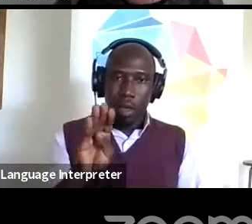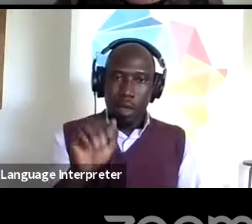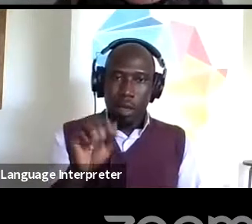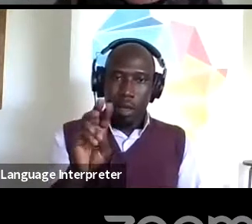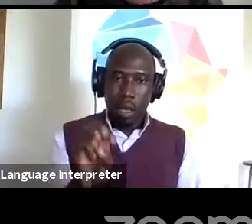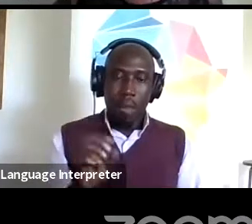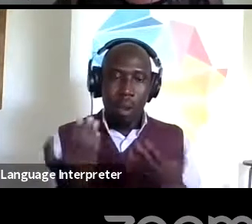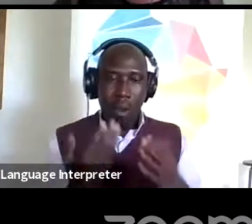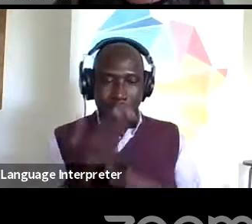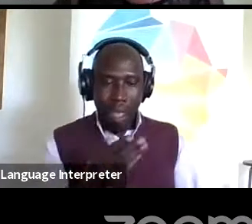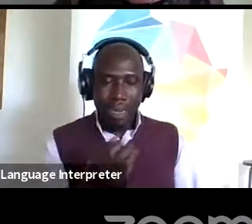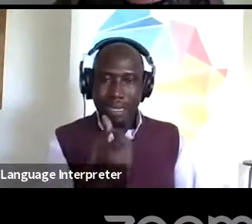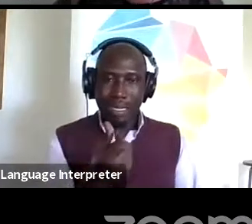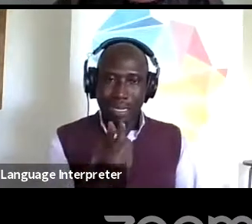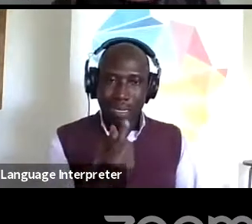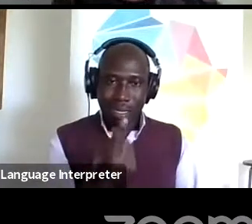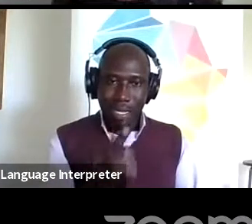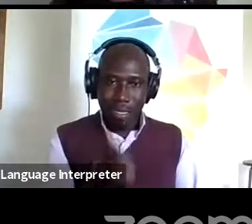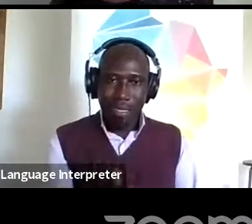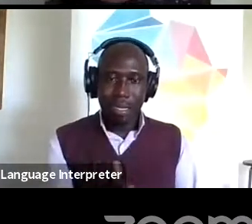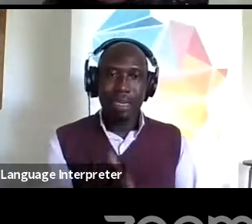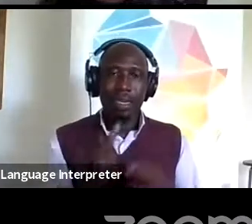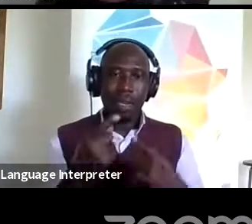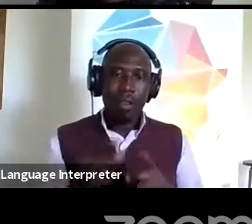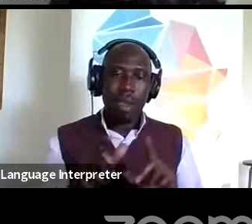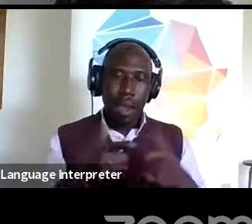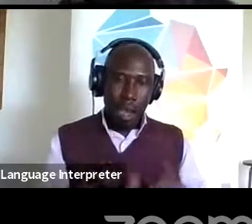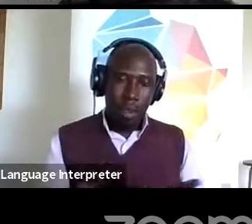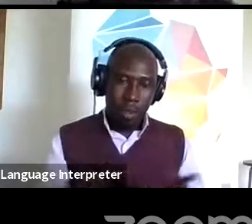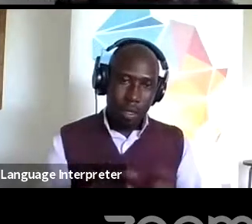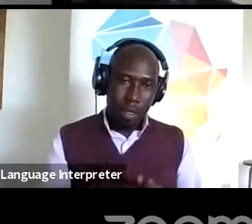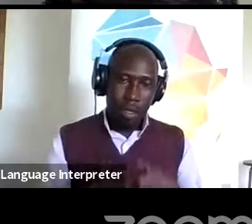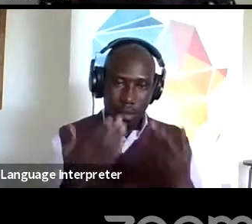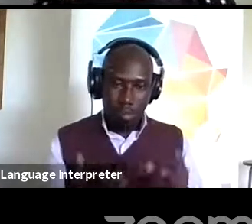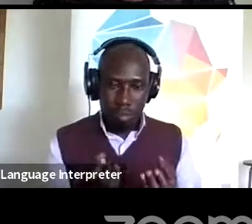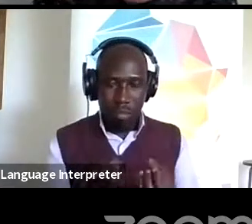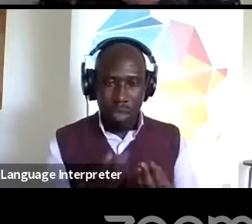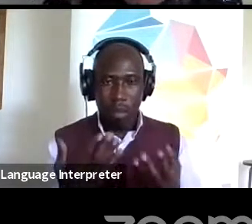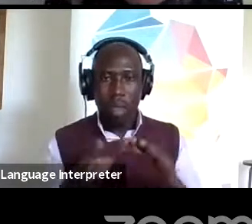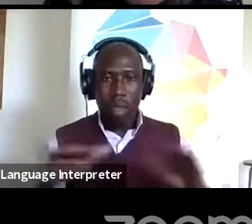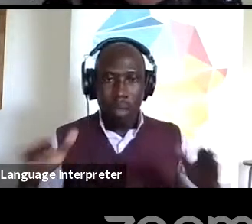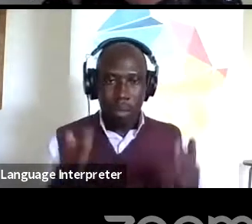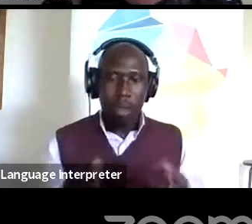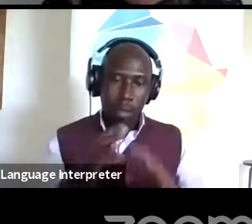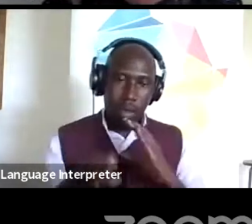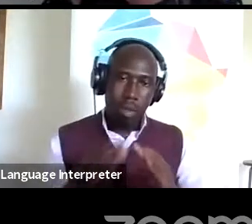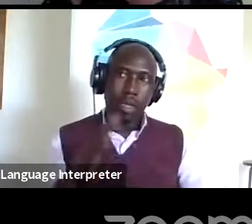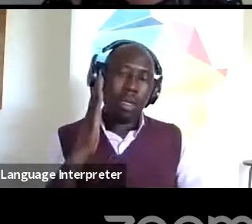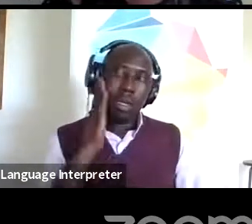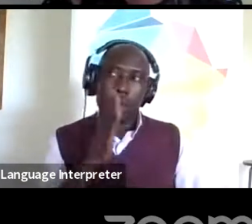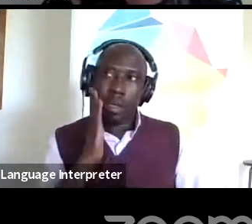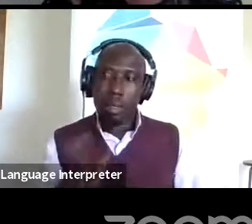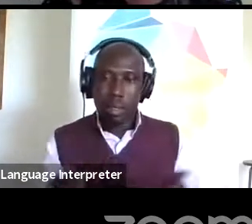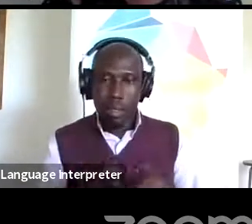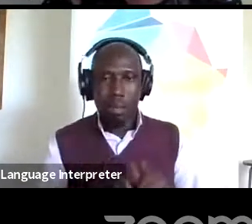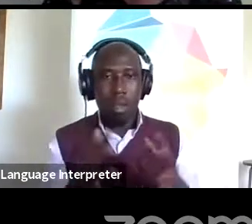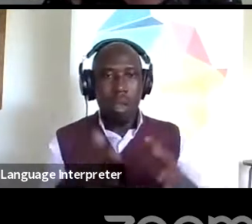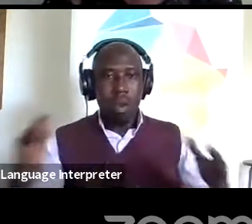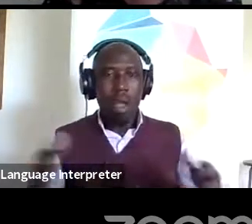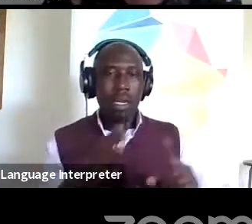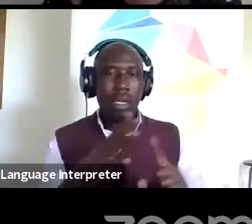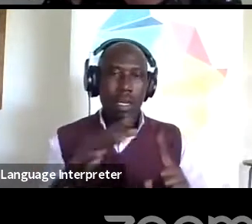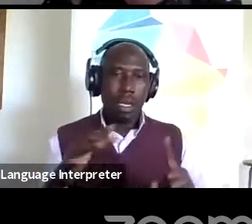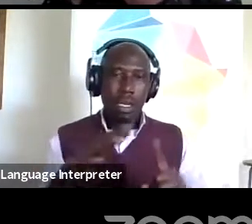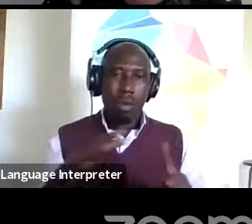languages, but you'd note that in most of our platforms, we're communicating in English, and also that seems to widen the digital